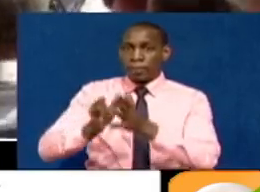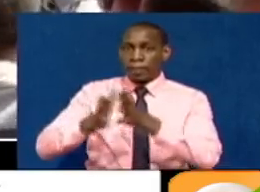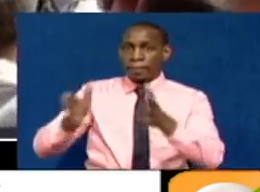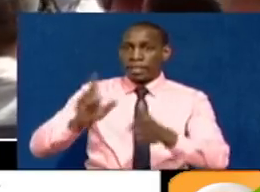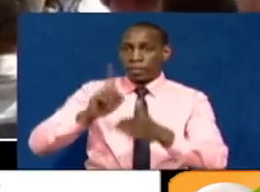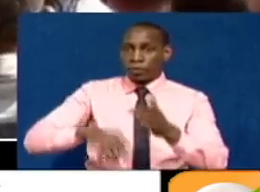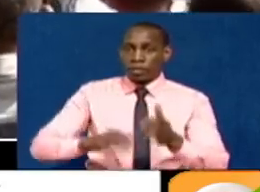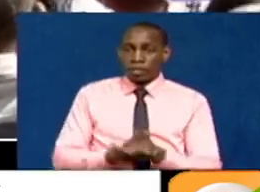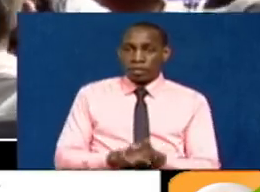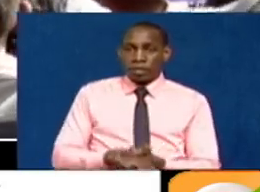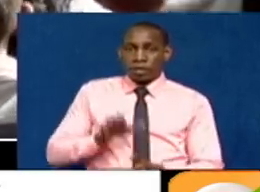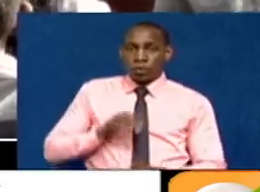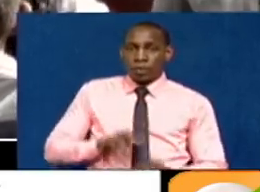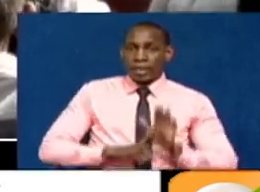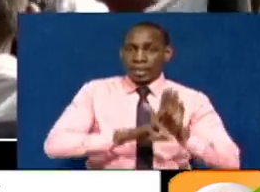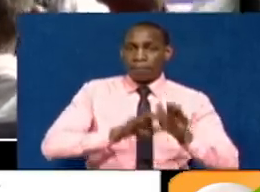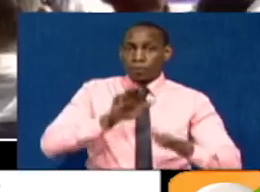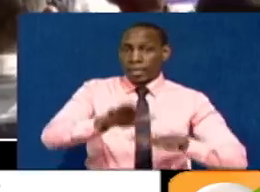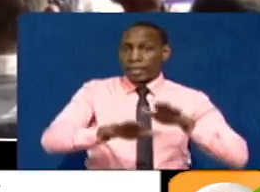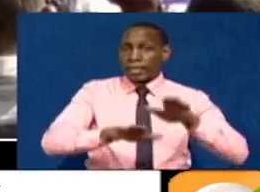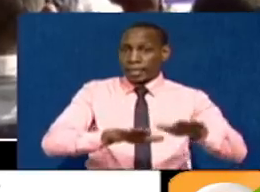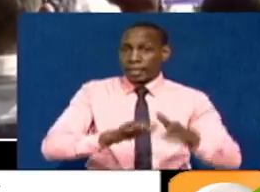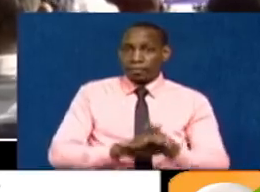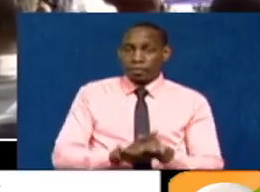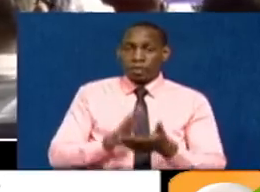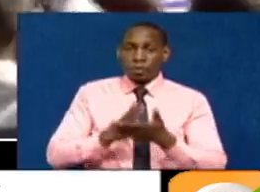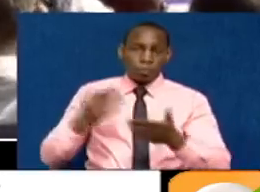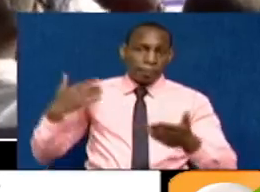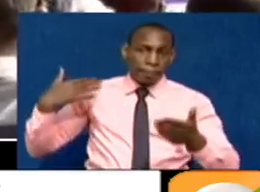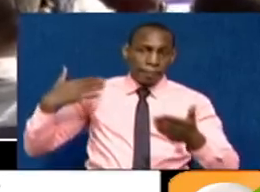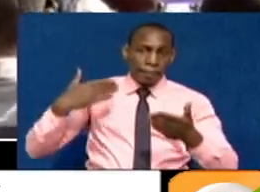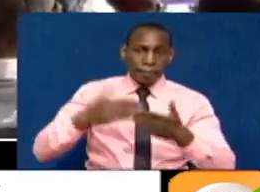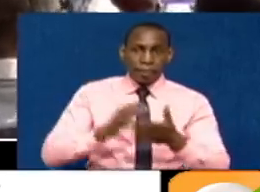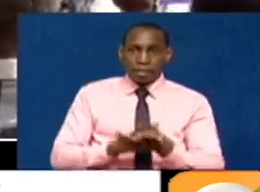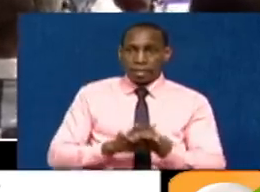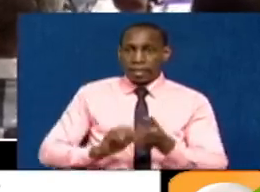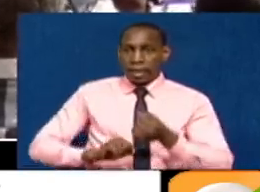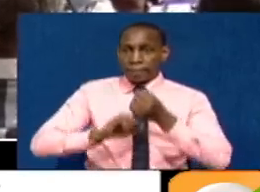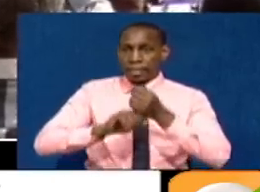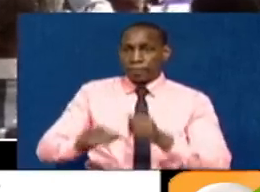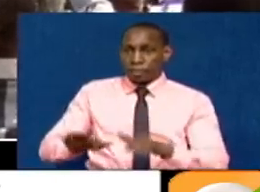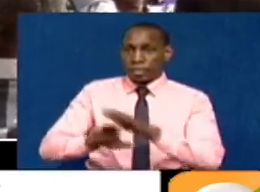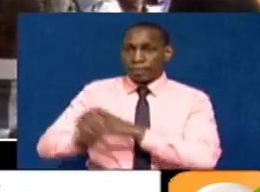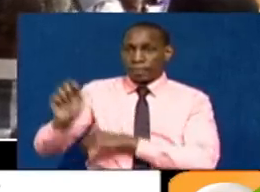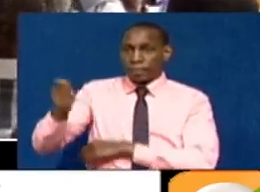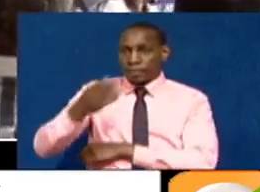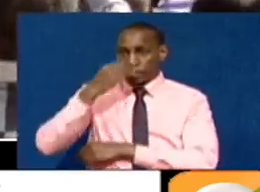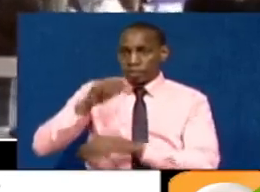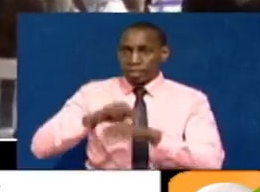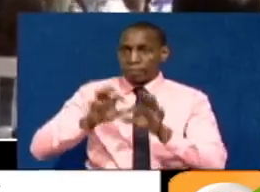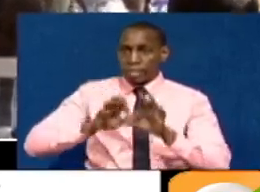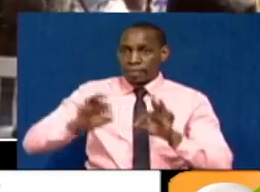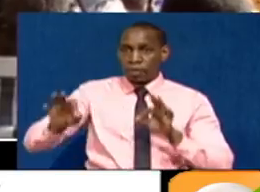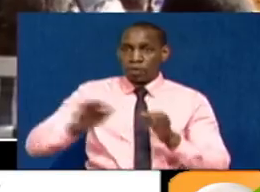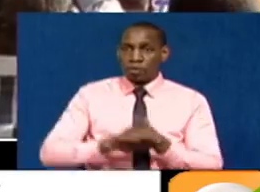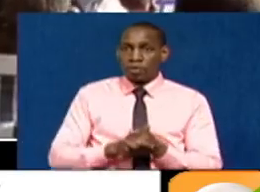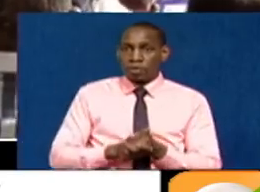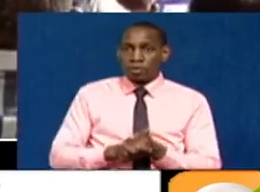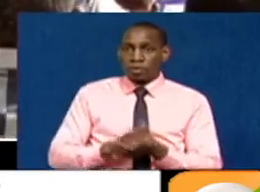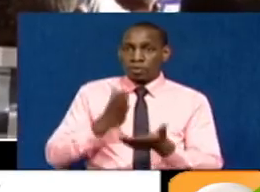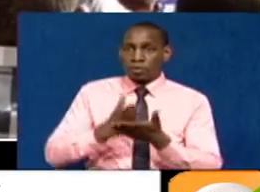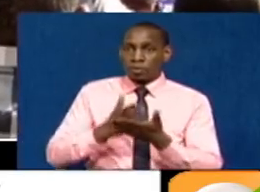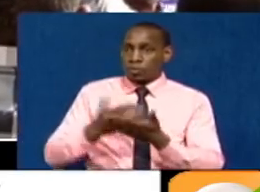rival, the woman rep Ngirishi, has been in for a long time. She supported Deputy President William Ruto for a while. She's been in UDA. Of